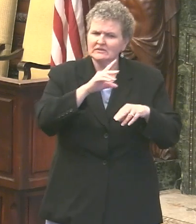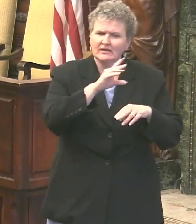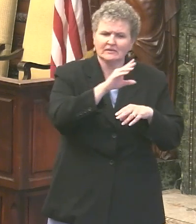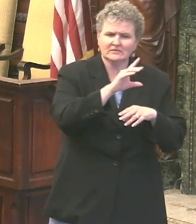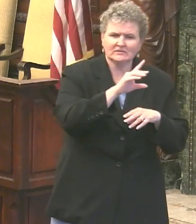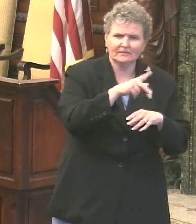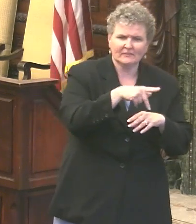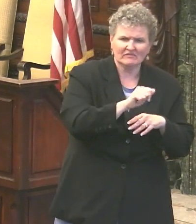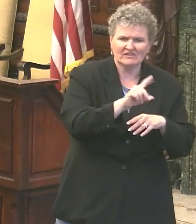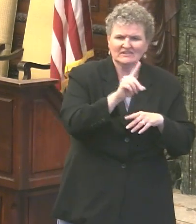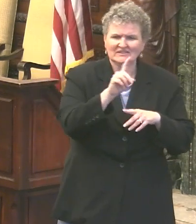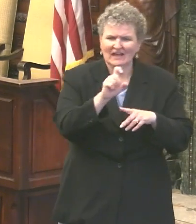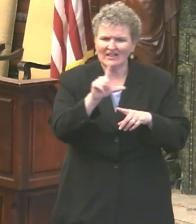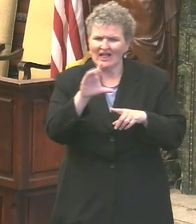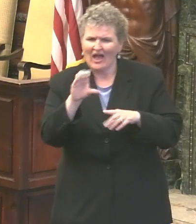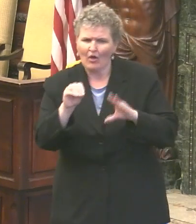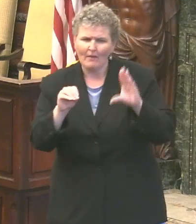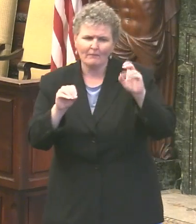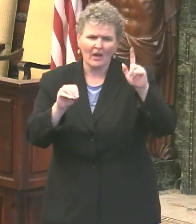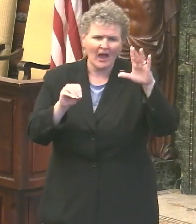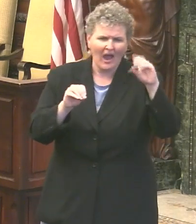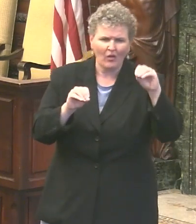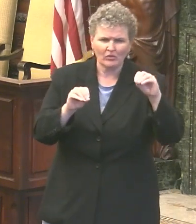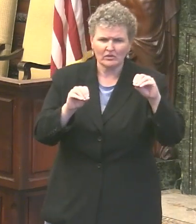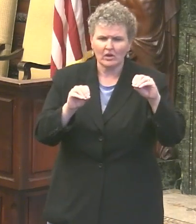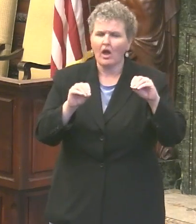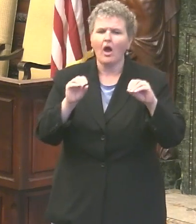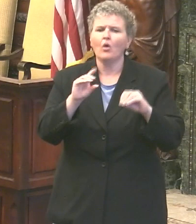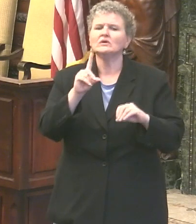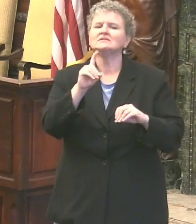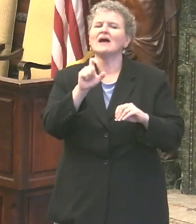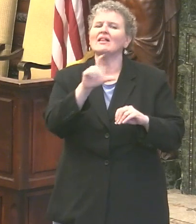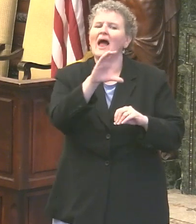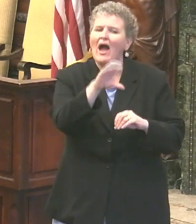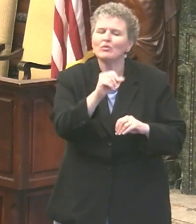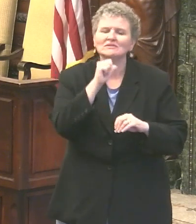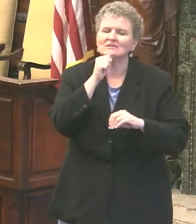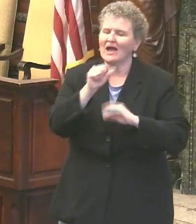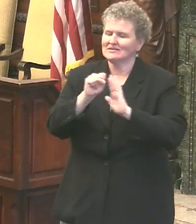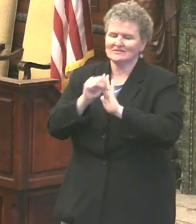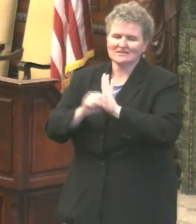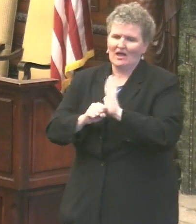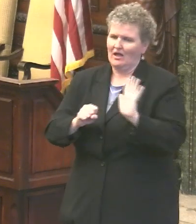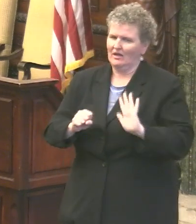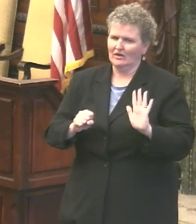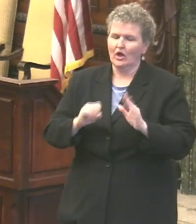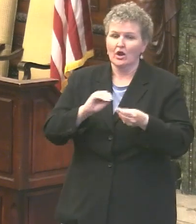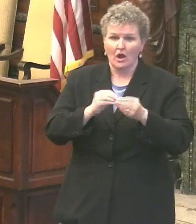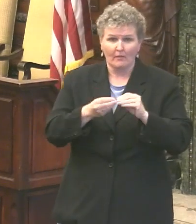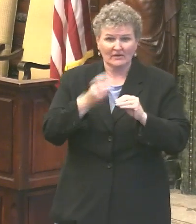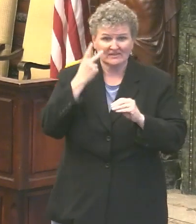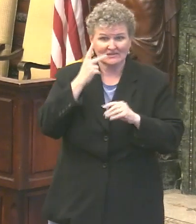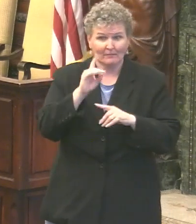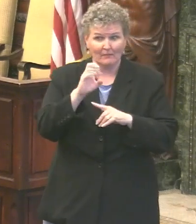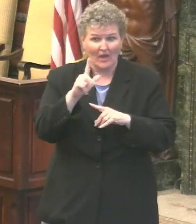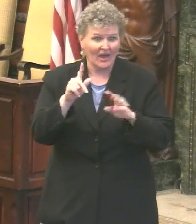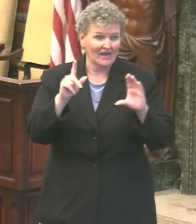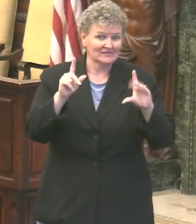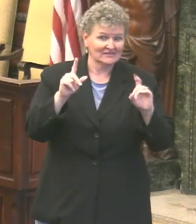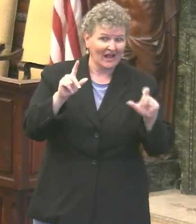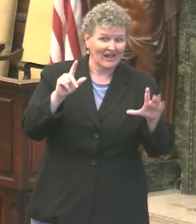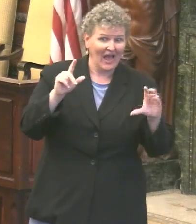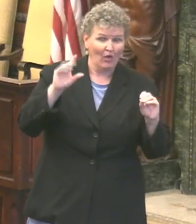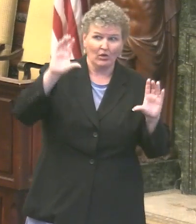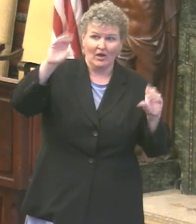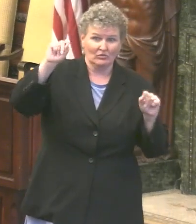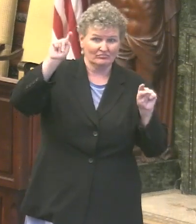Delaware as in the state? I mean Delaware County. I'm sorry if I wasn't clear. All right, so rising cases in Bucks and Delaware. All right, cool. And